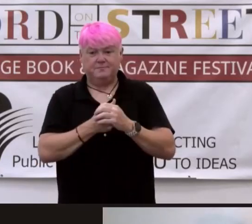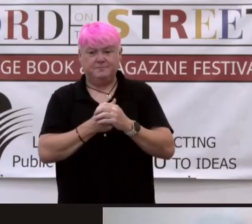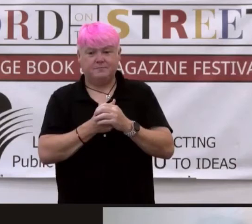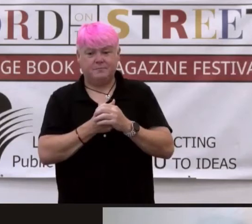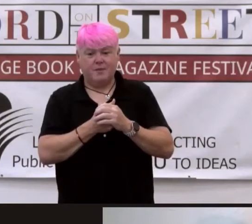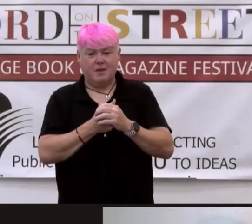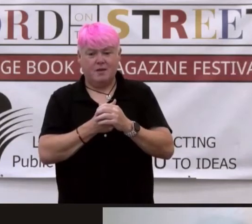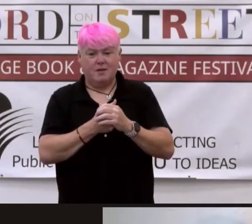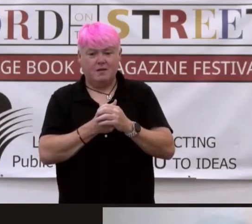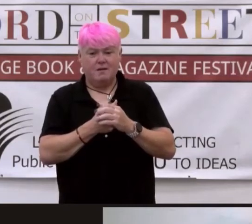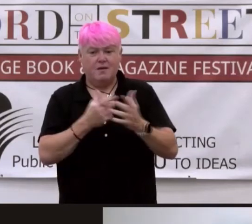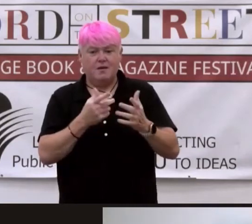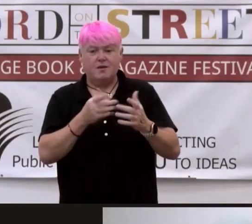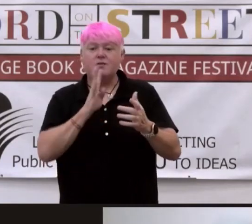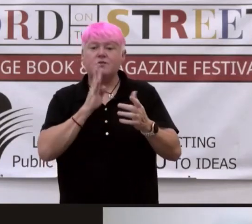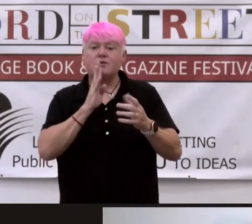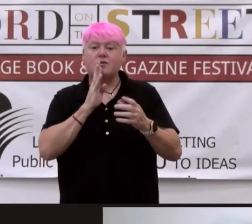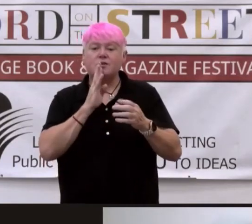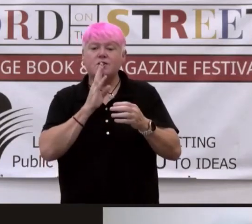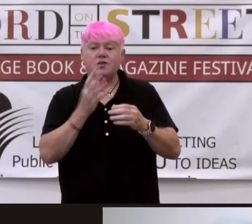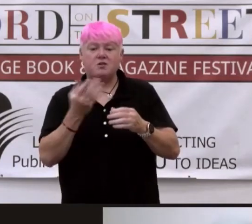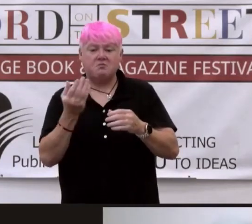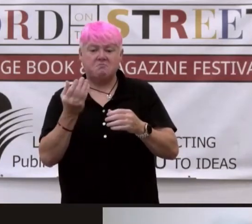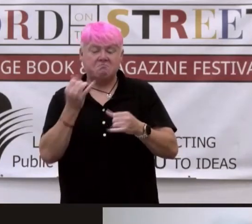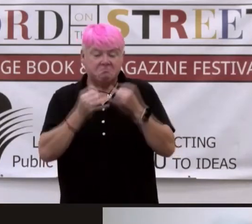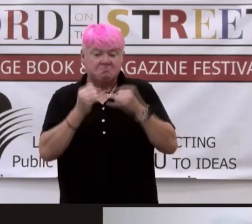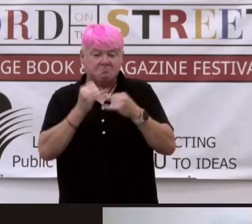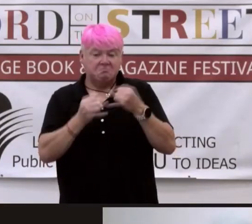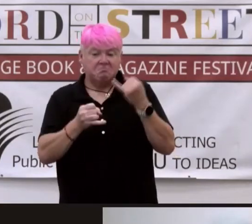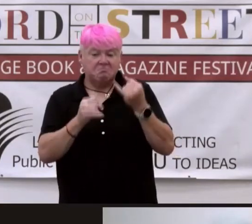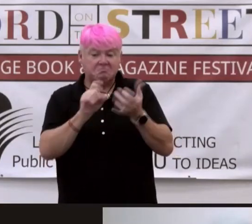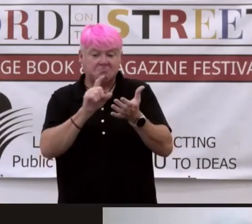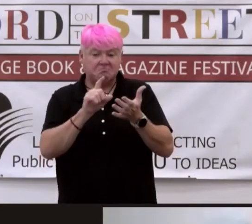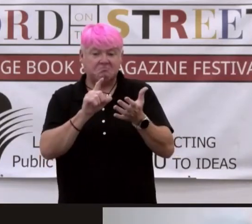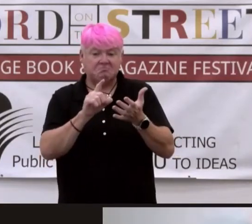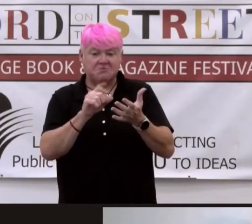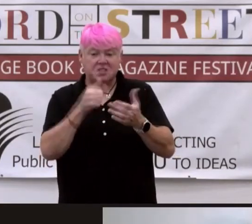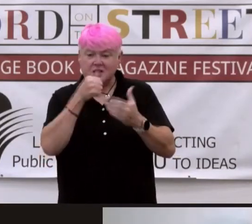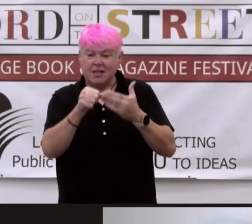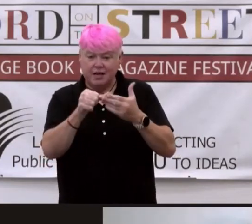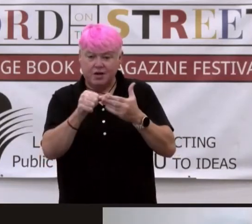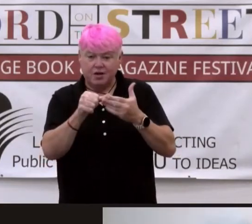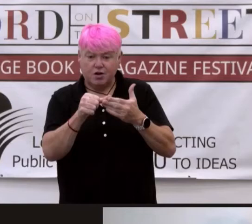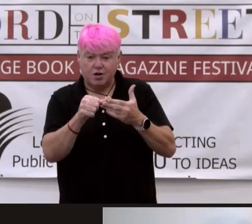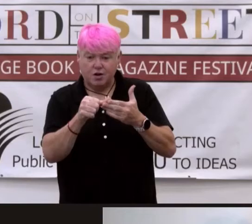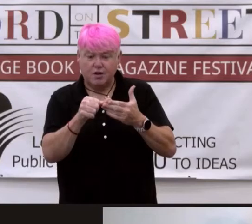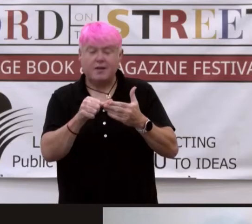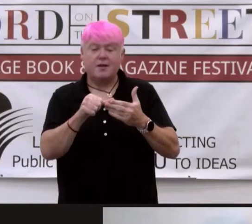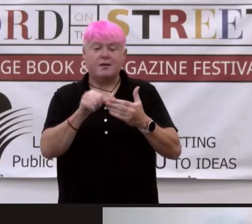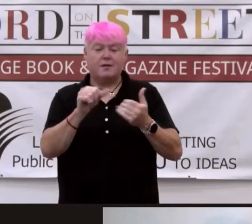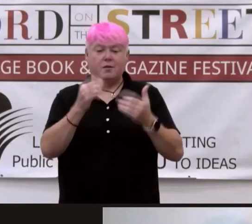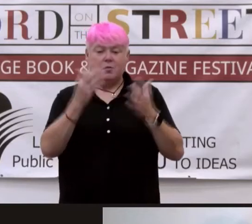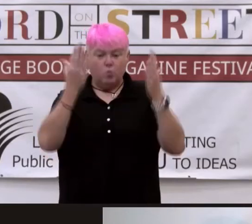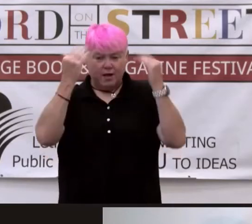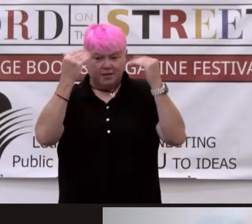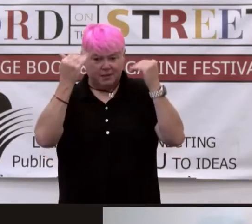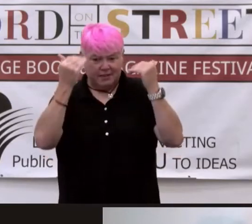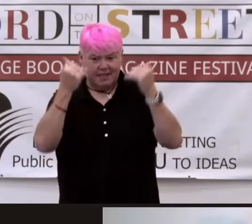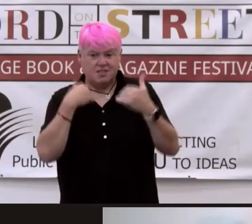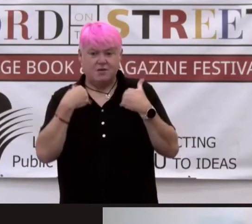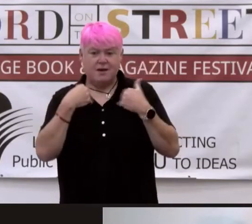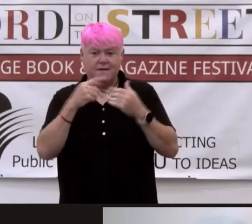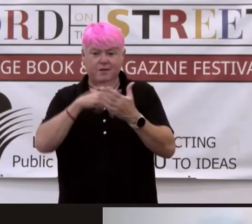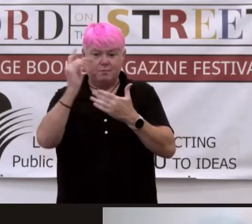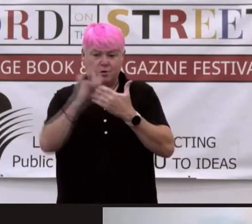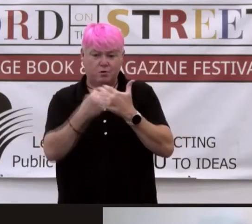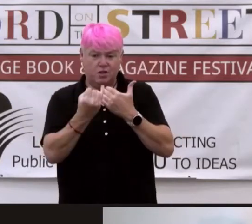you talked in your last newsletter about your own and the public's expectations for the project. How was it to